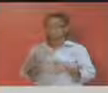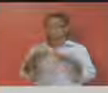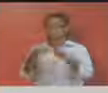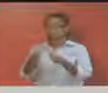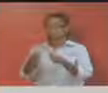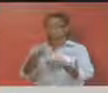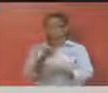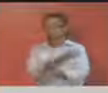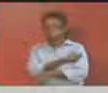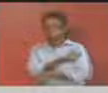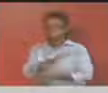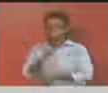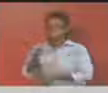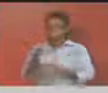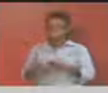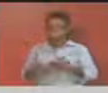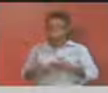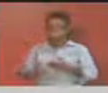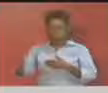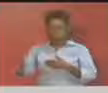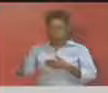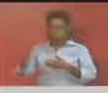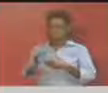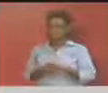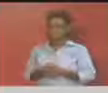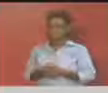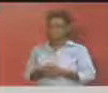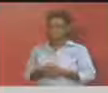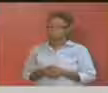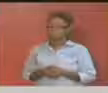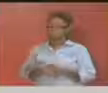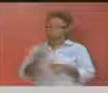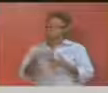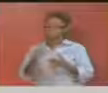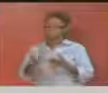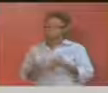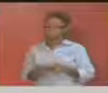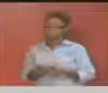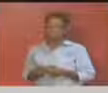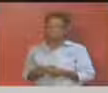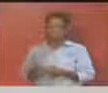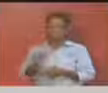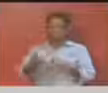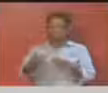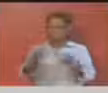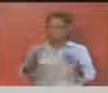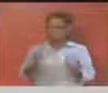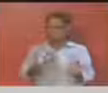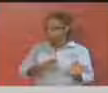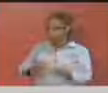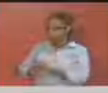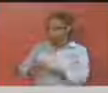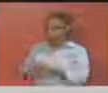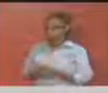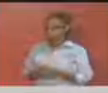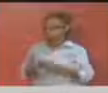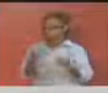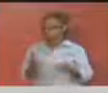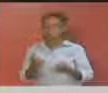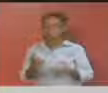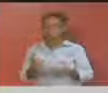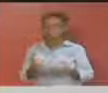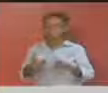categories. In phase 2 of the vaccination plan, we go after essential